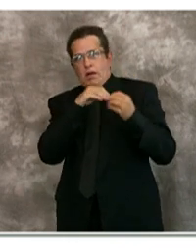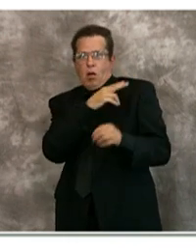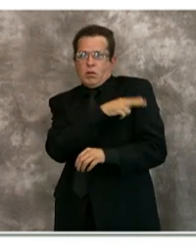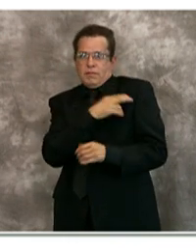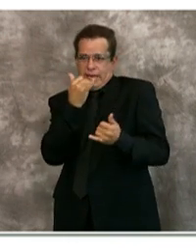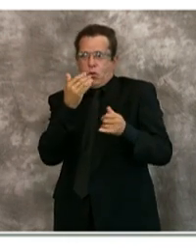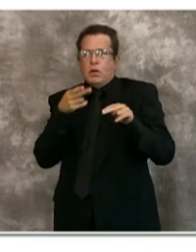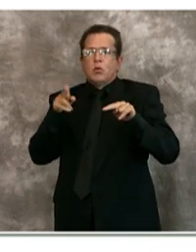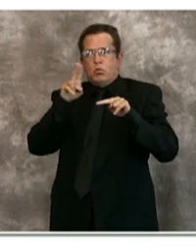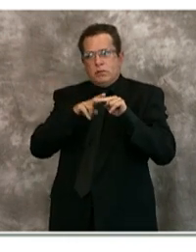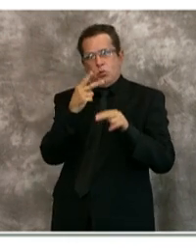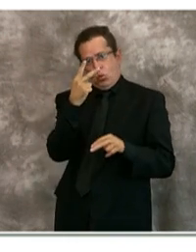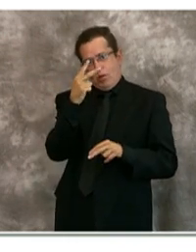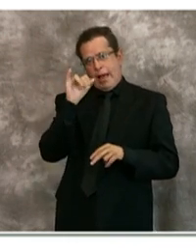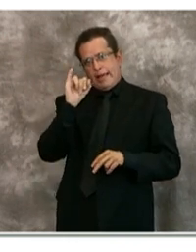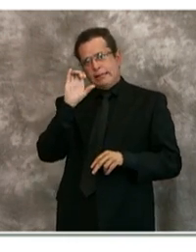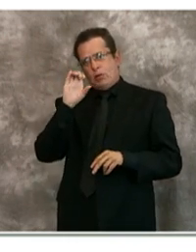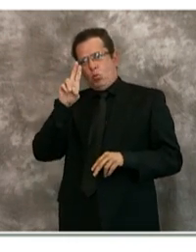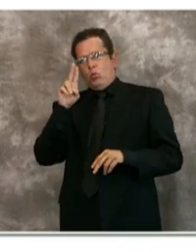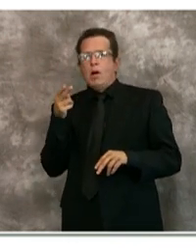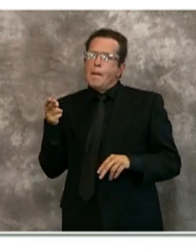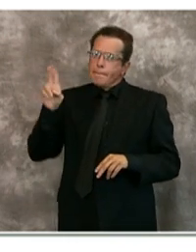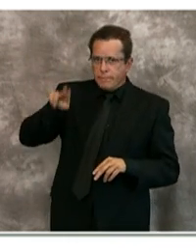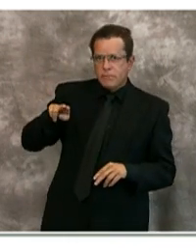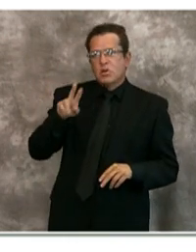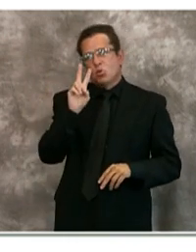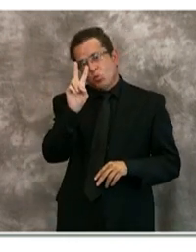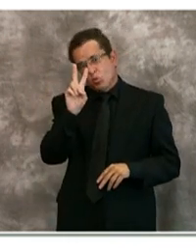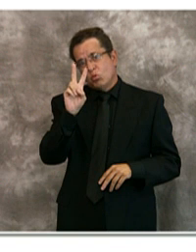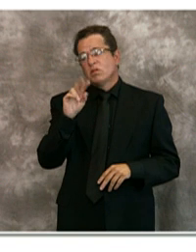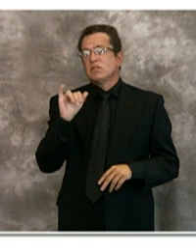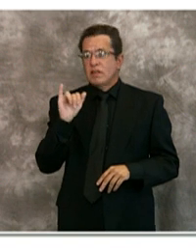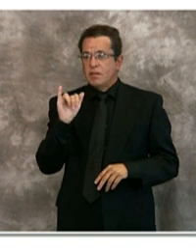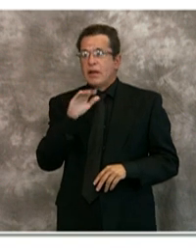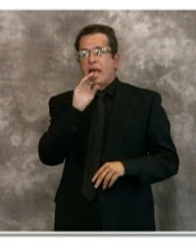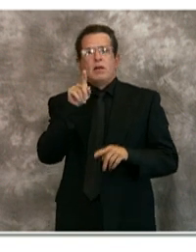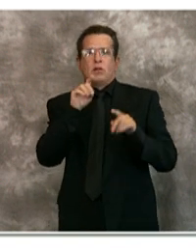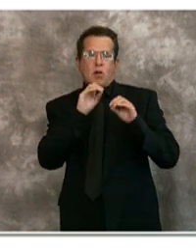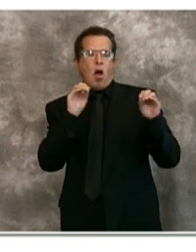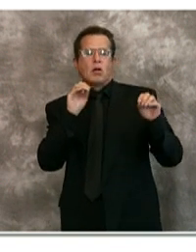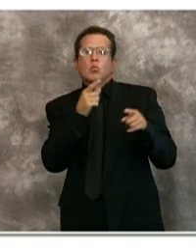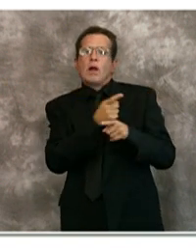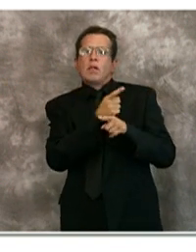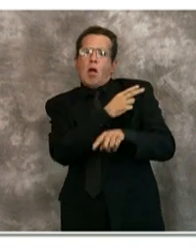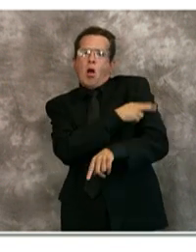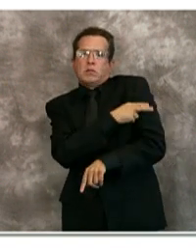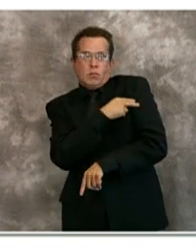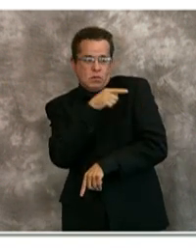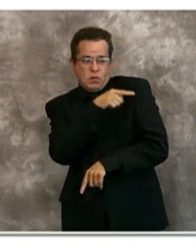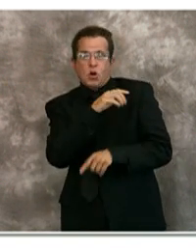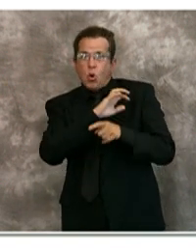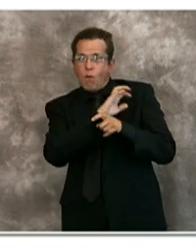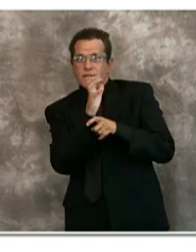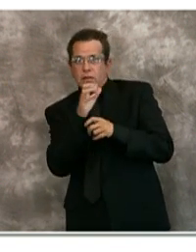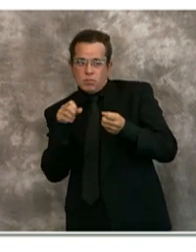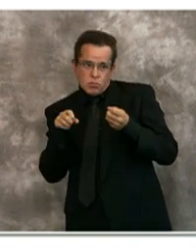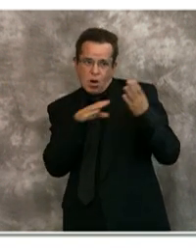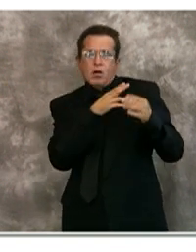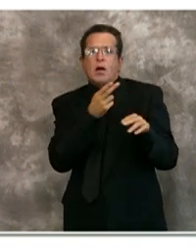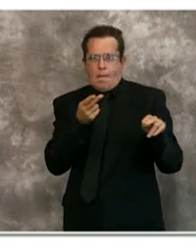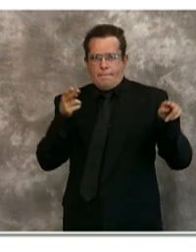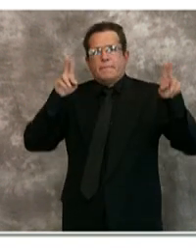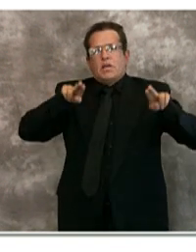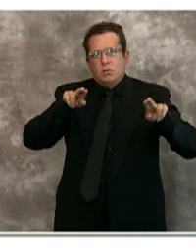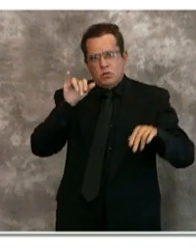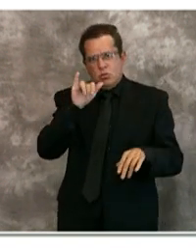increase of 2 in ICUs, increase of a little bit more than that in non-ICU. These are COVID related. Again, so we're